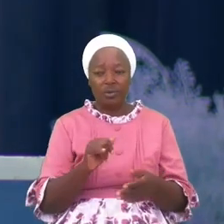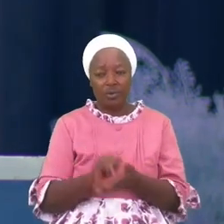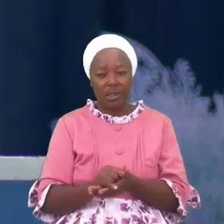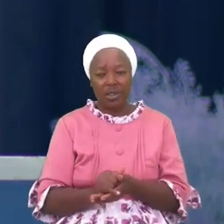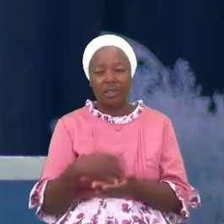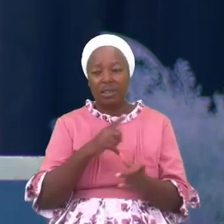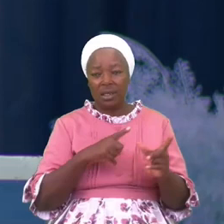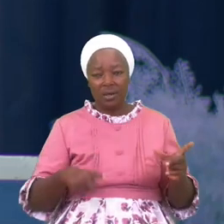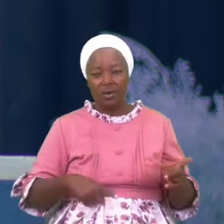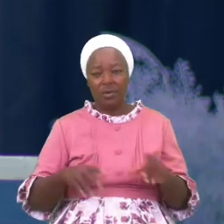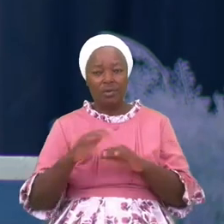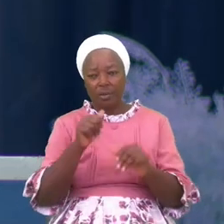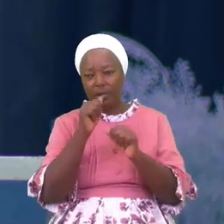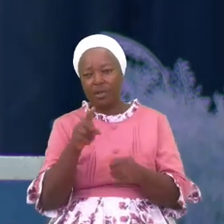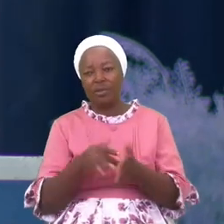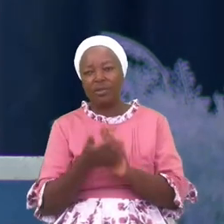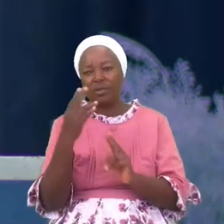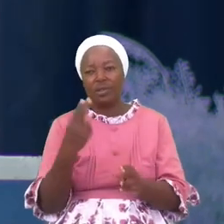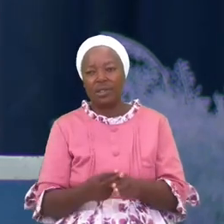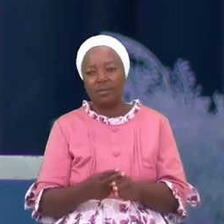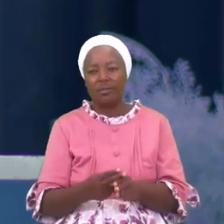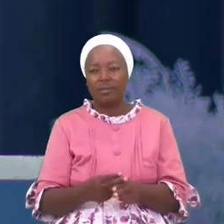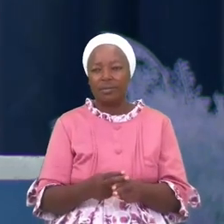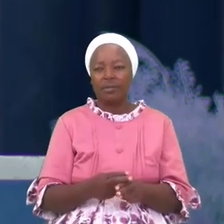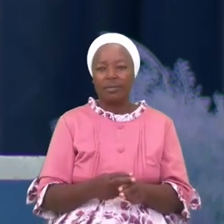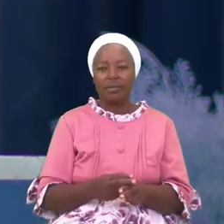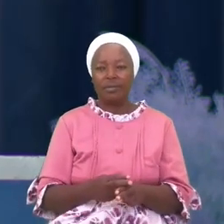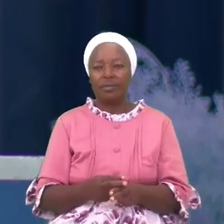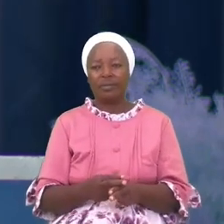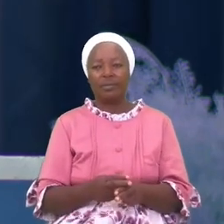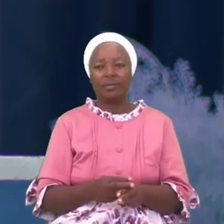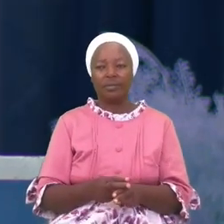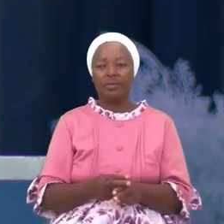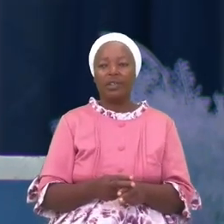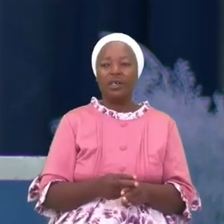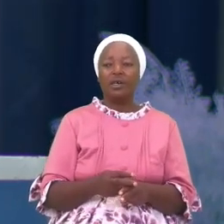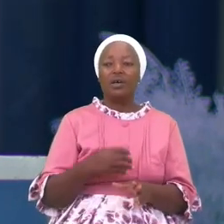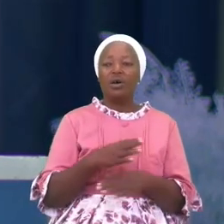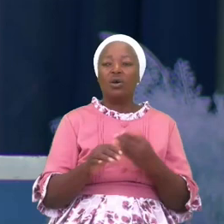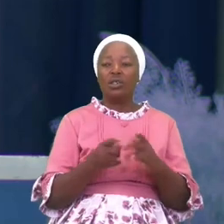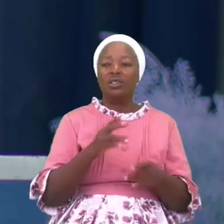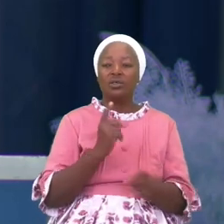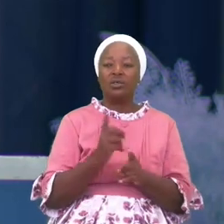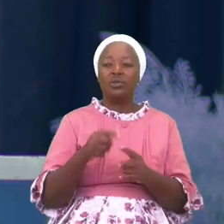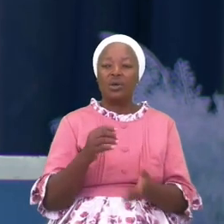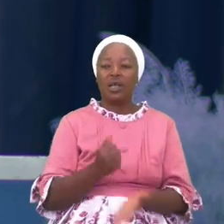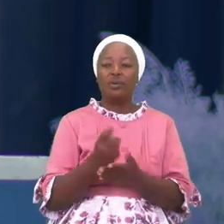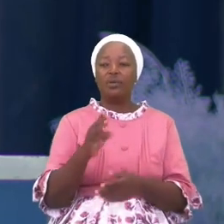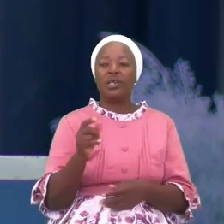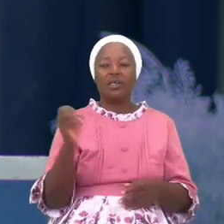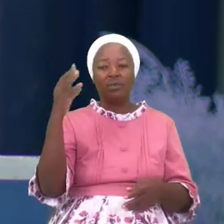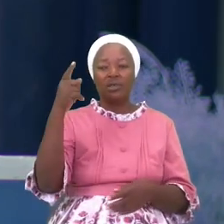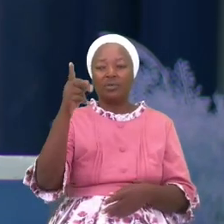All this is just to help you by the grace of God to make progress in your